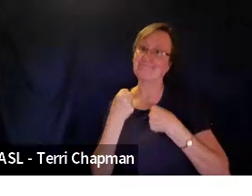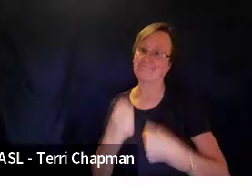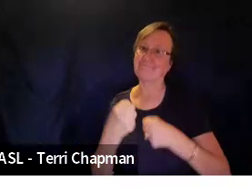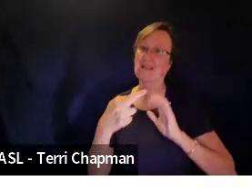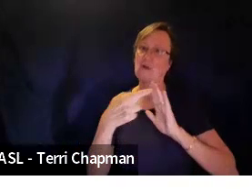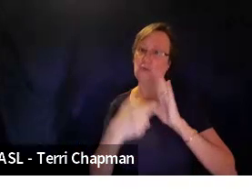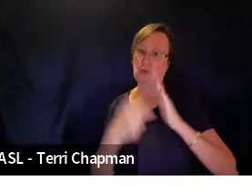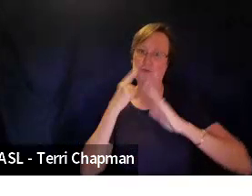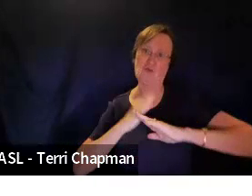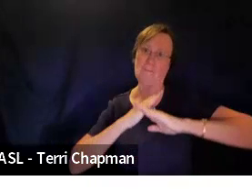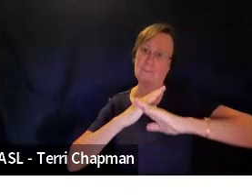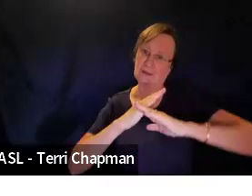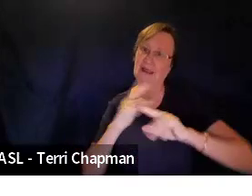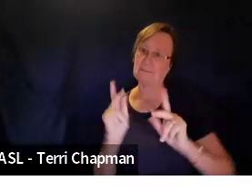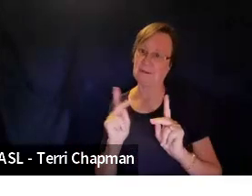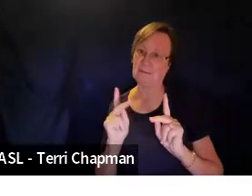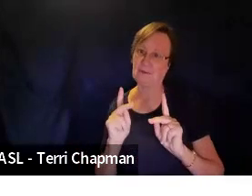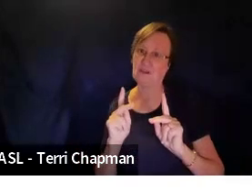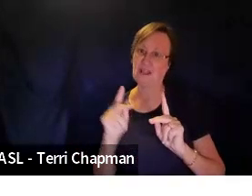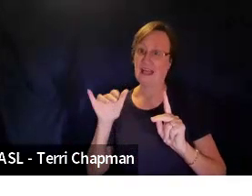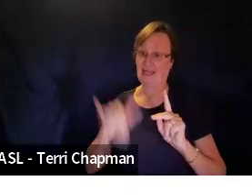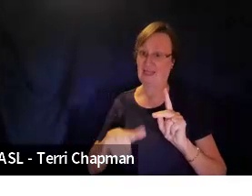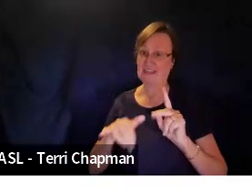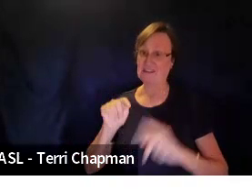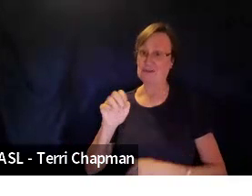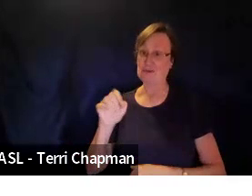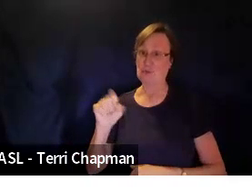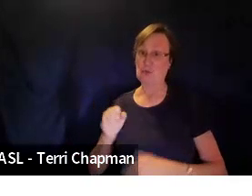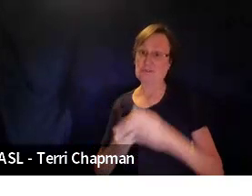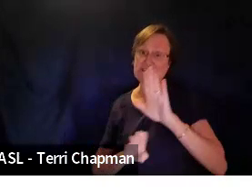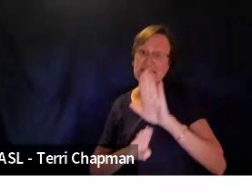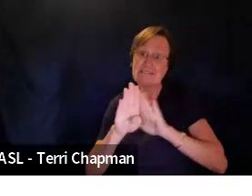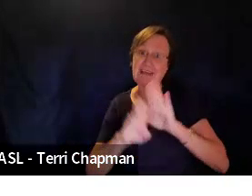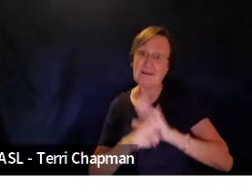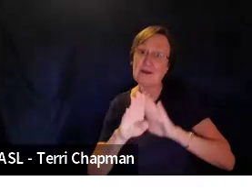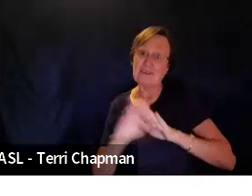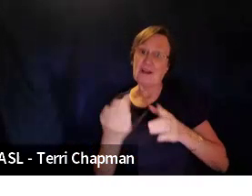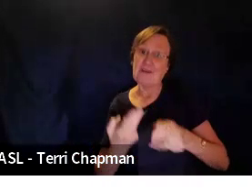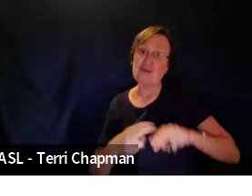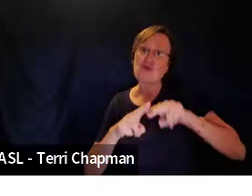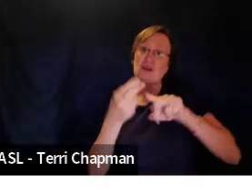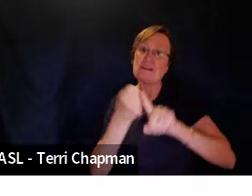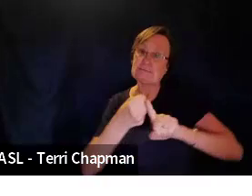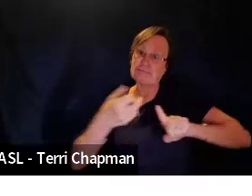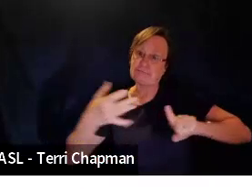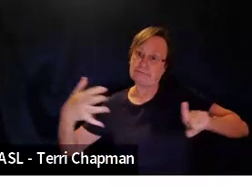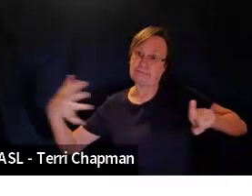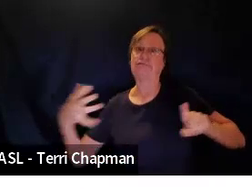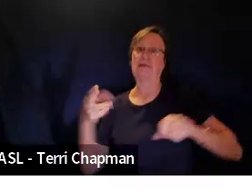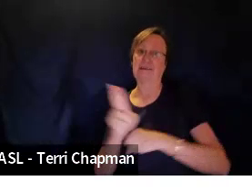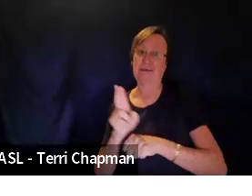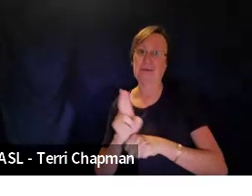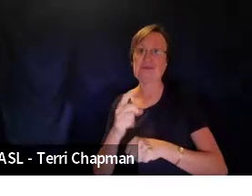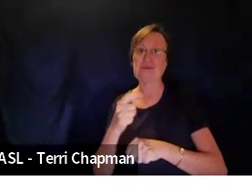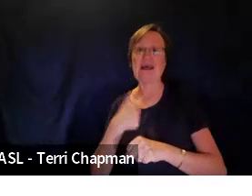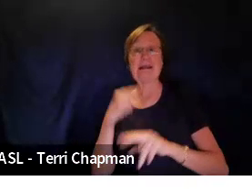these tools continually develop and continue to be growing in their use. So I look forward to your questions and comments and appreciate the